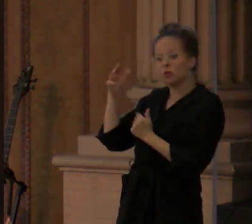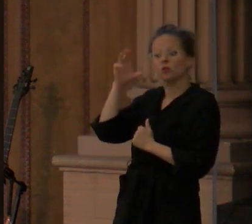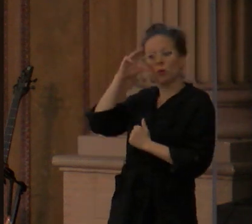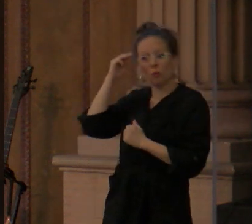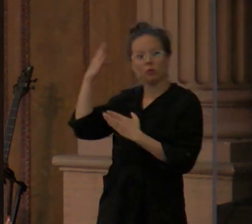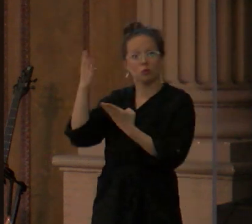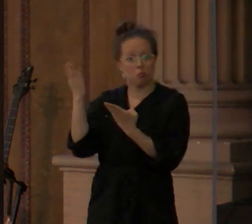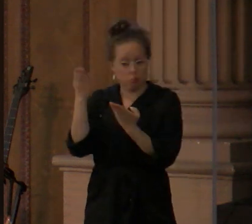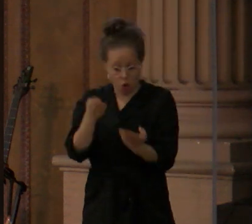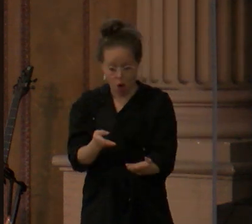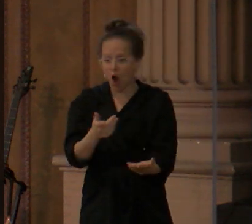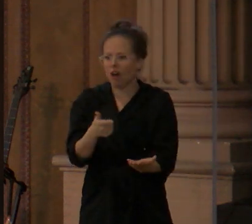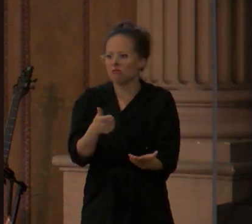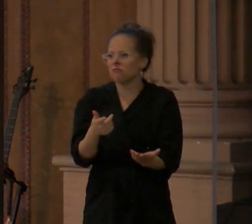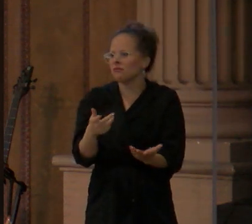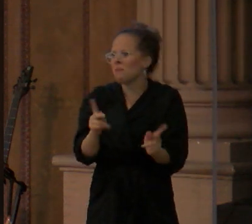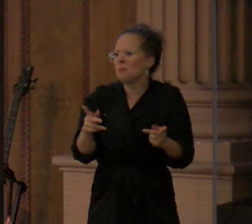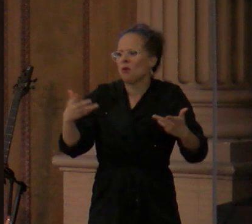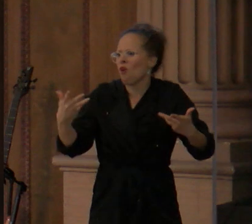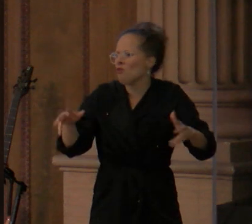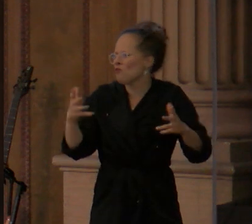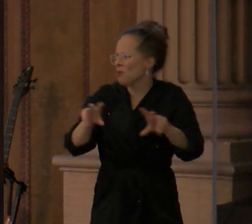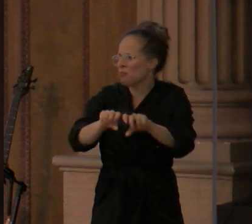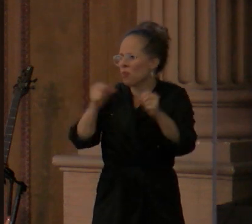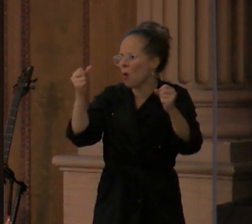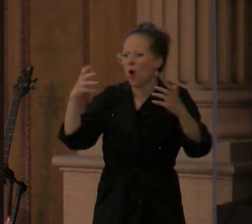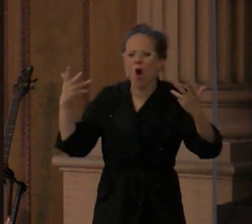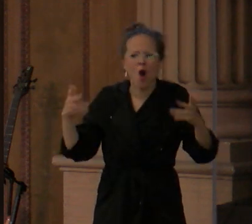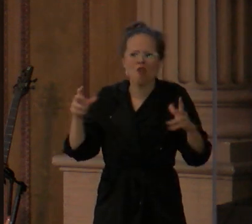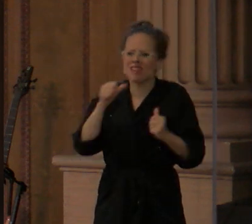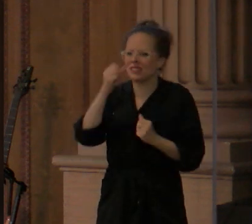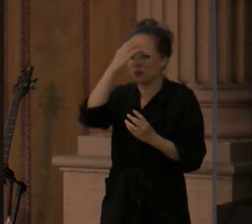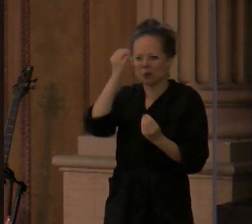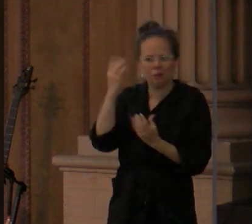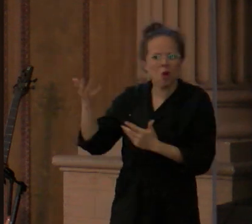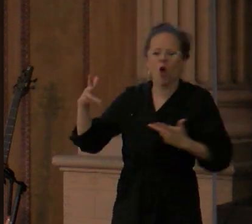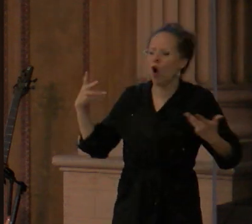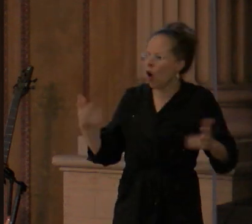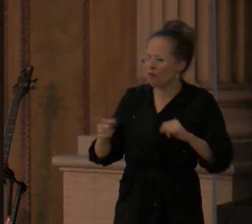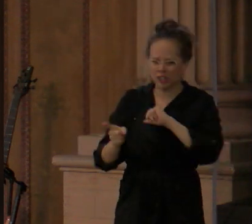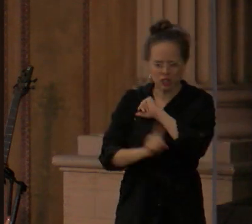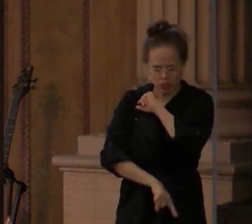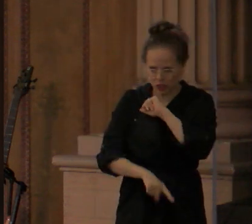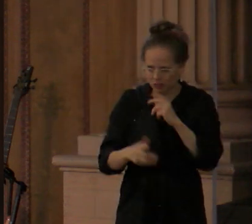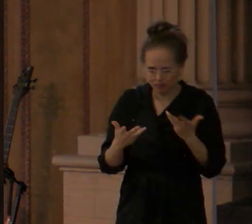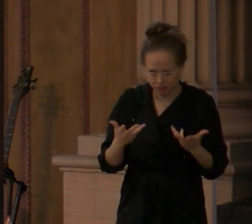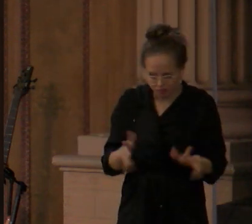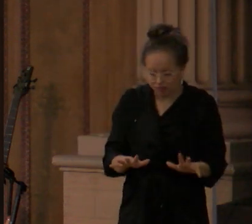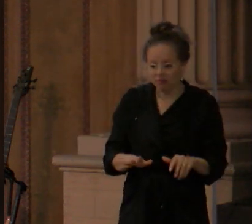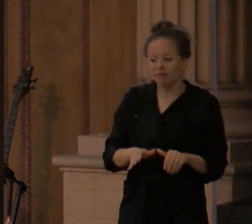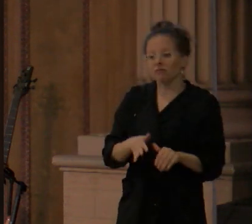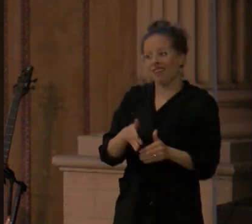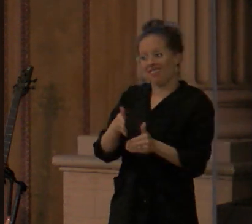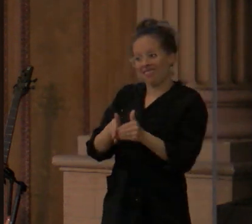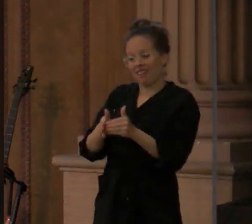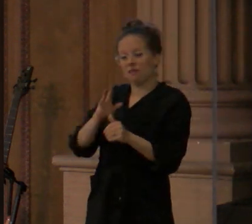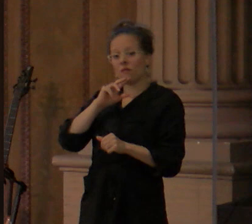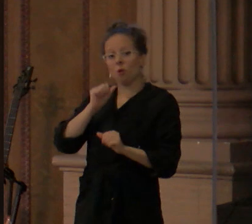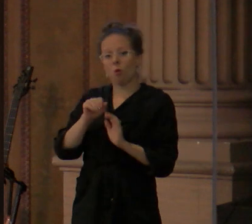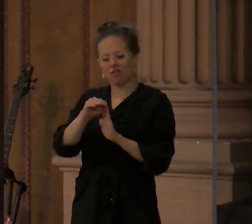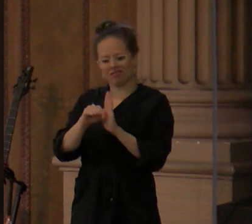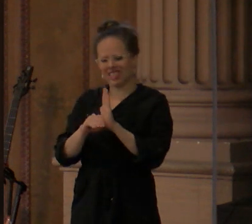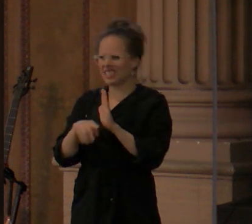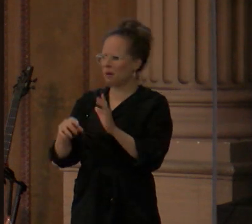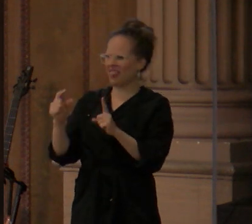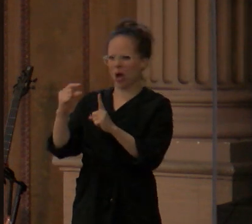already broken that law, so they were already disobedient, already cursed. And then at the end of the Old Testament, that word curse